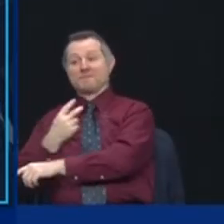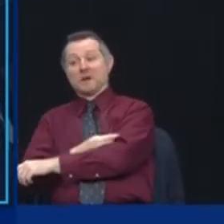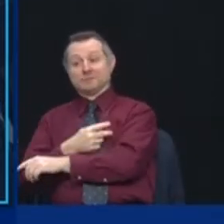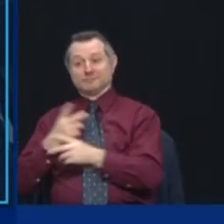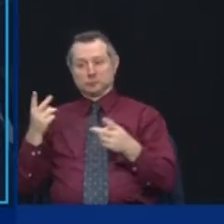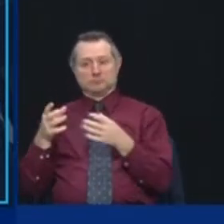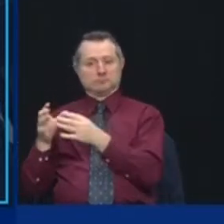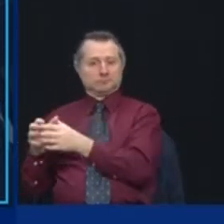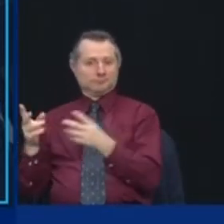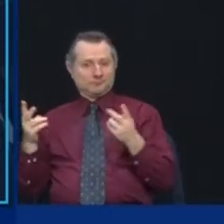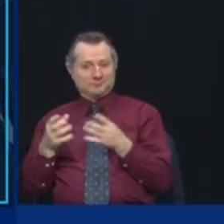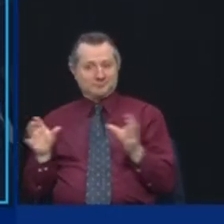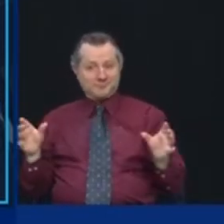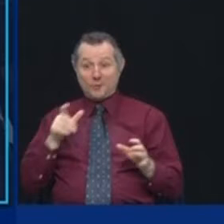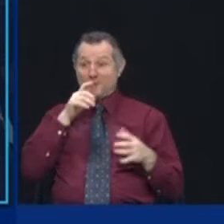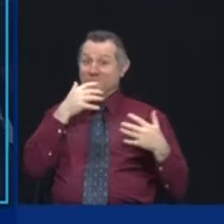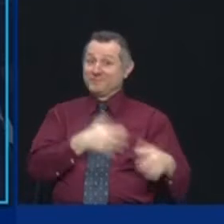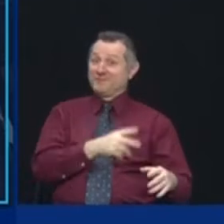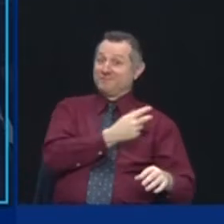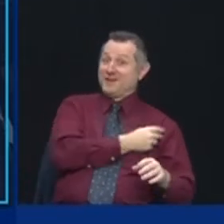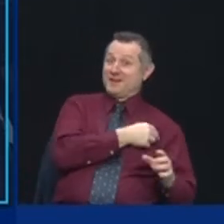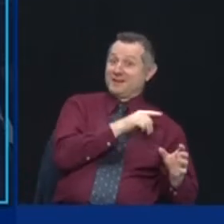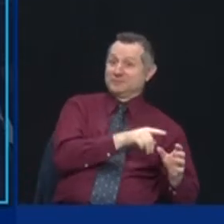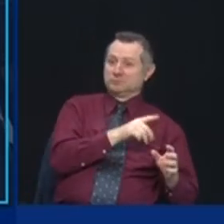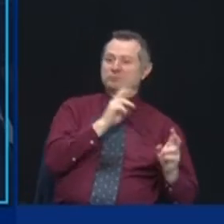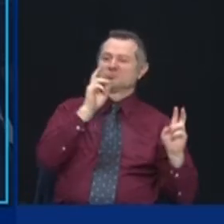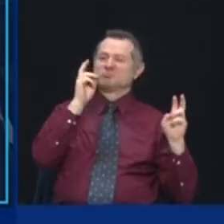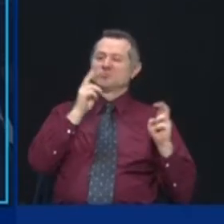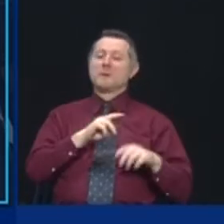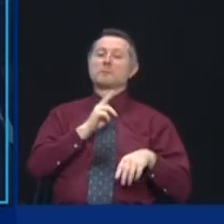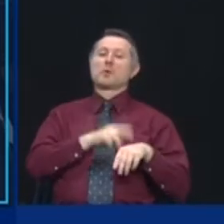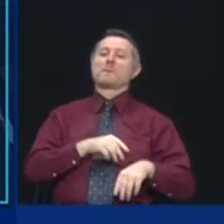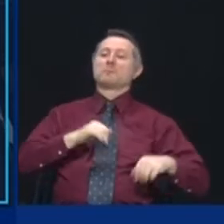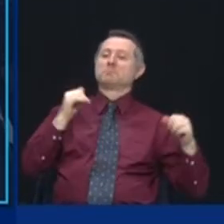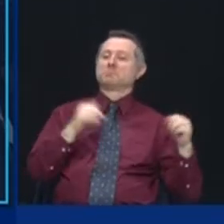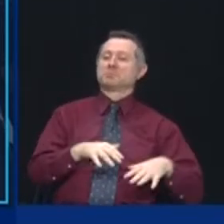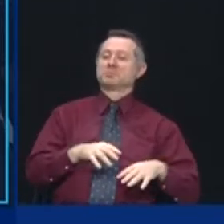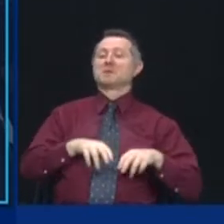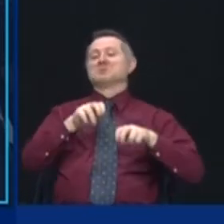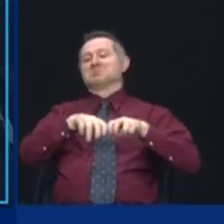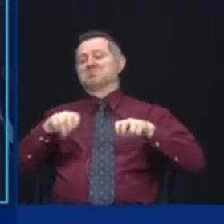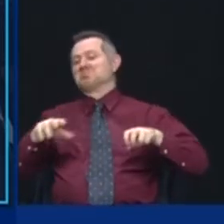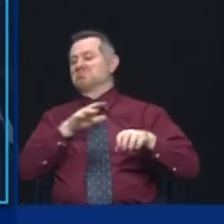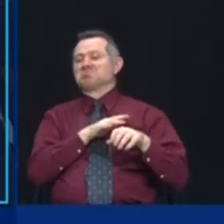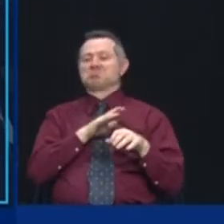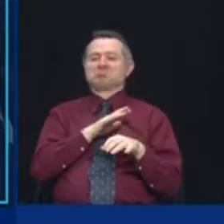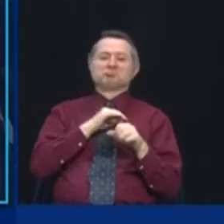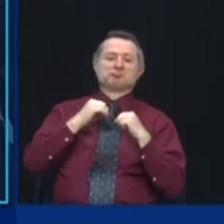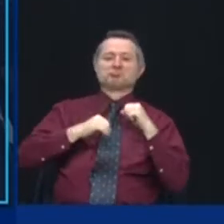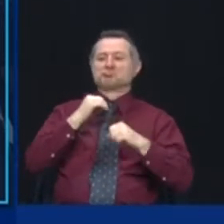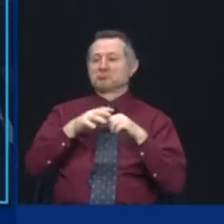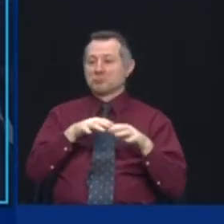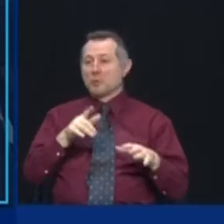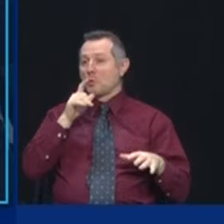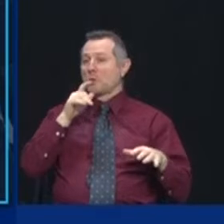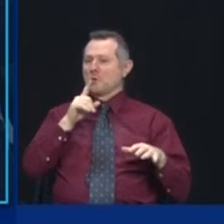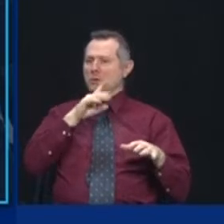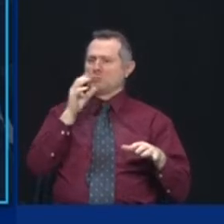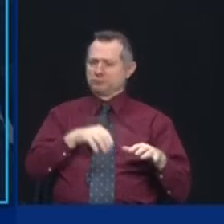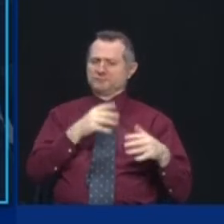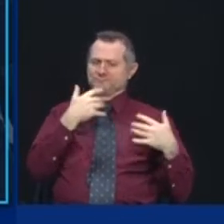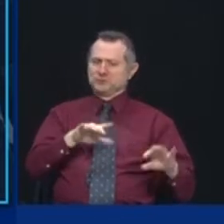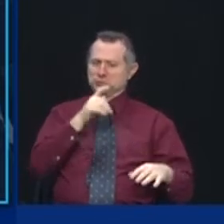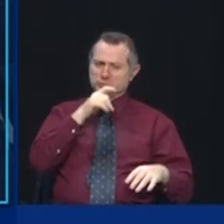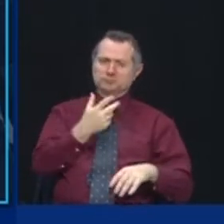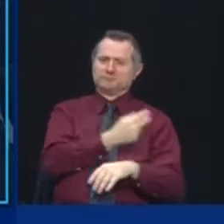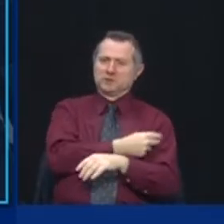normal capacity, normal seating for people who are vaccinated. Sit next